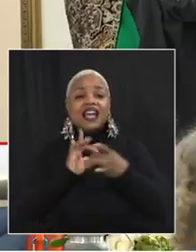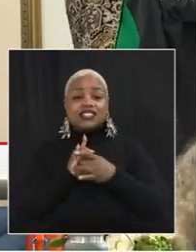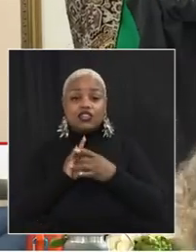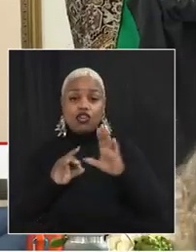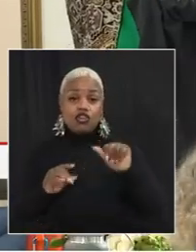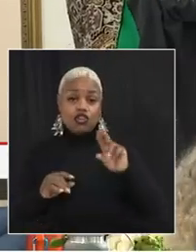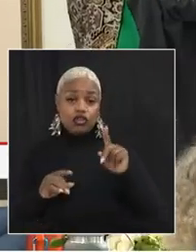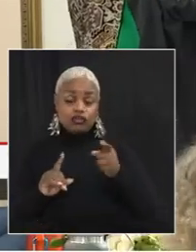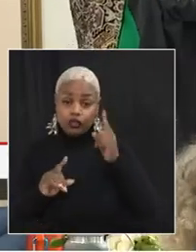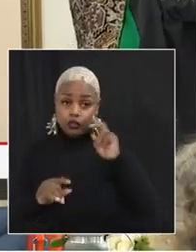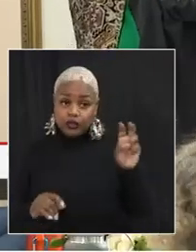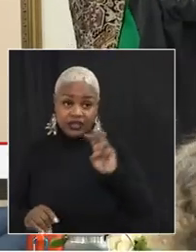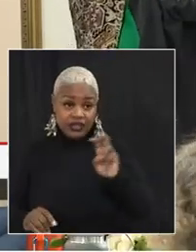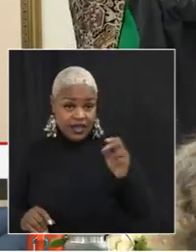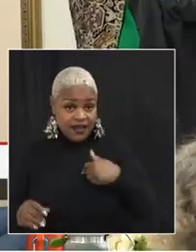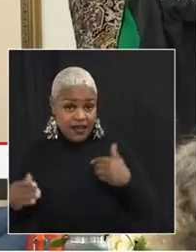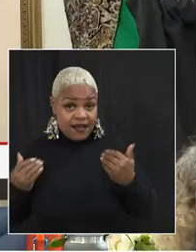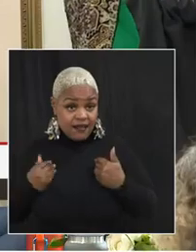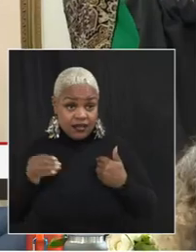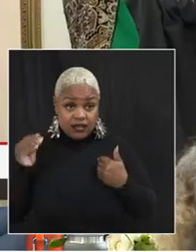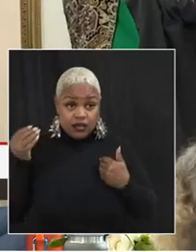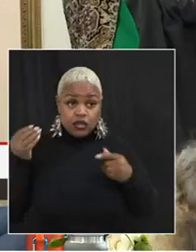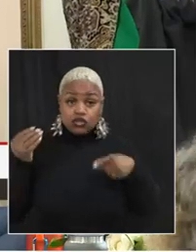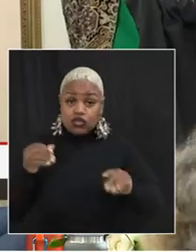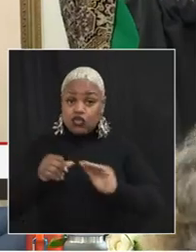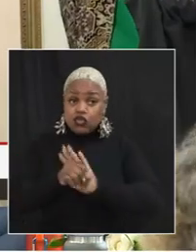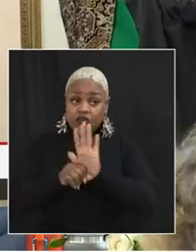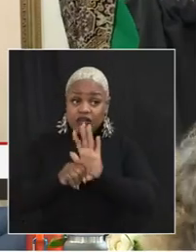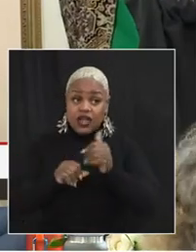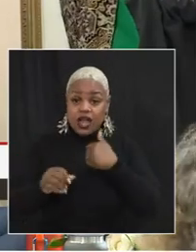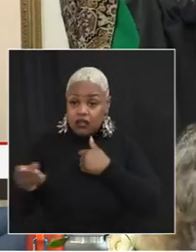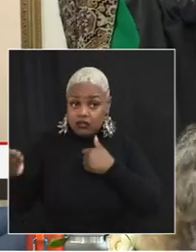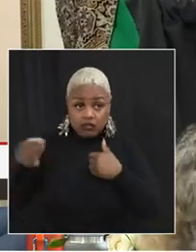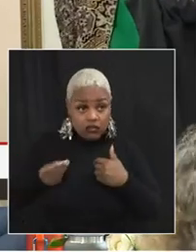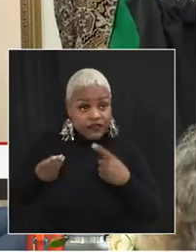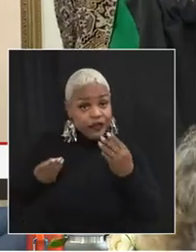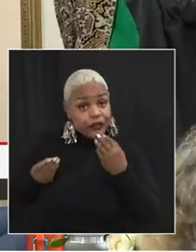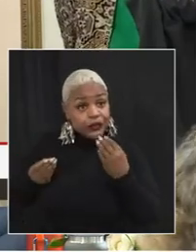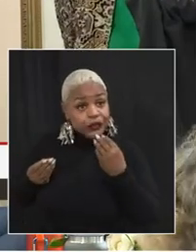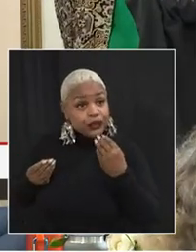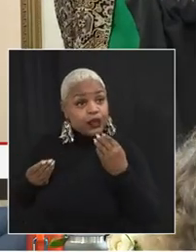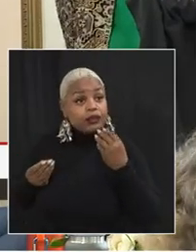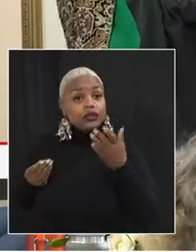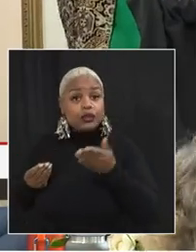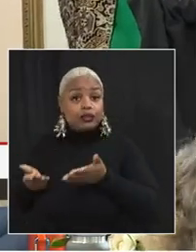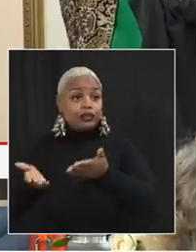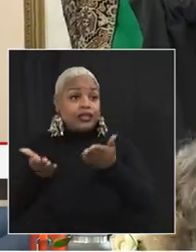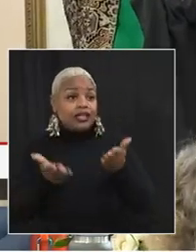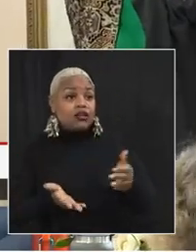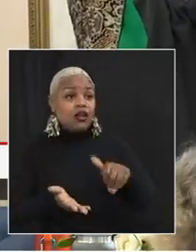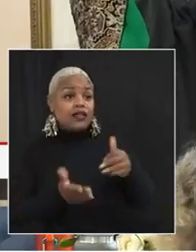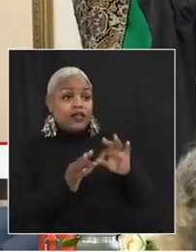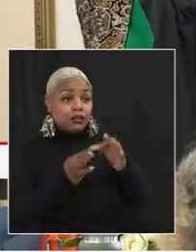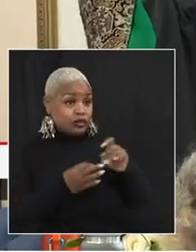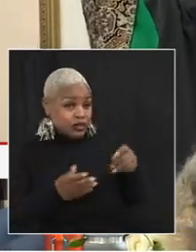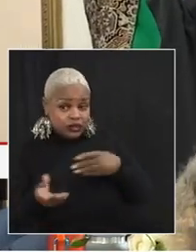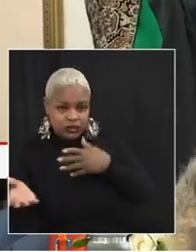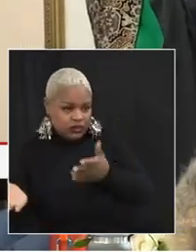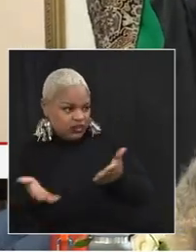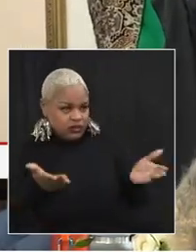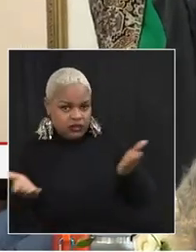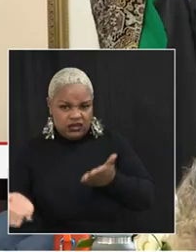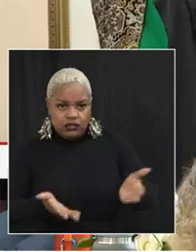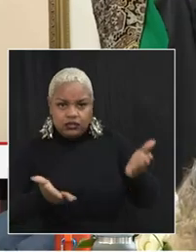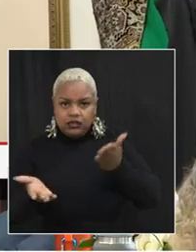I've received food during COVID and passed it on to other families who needed it. At this